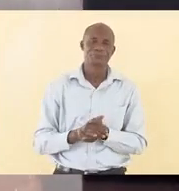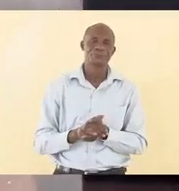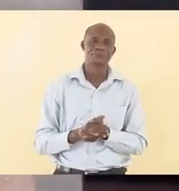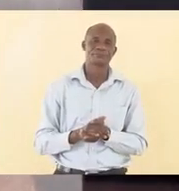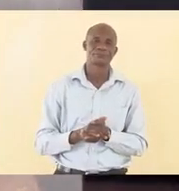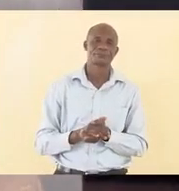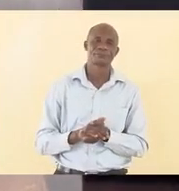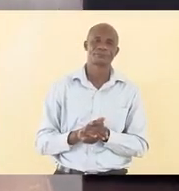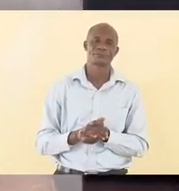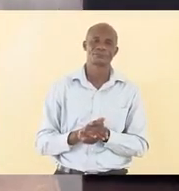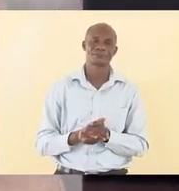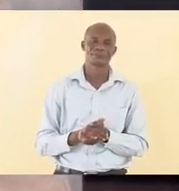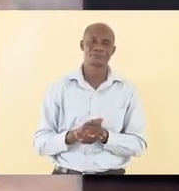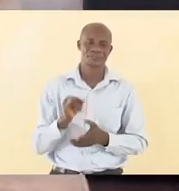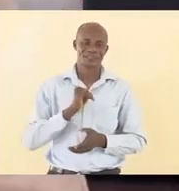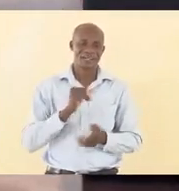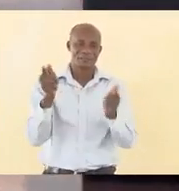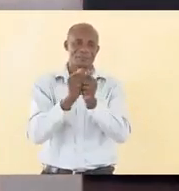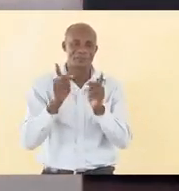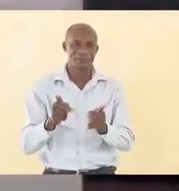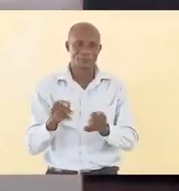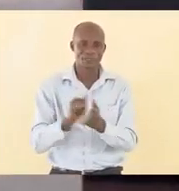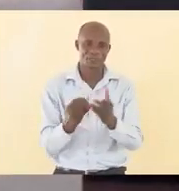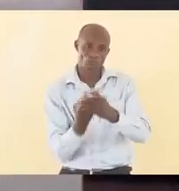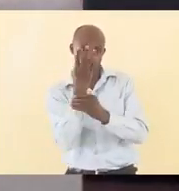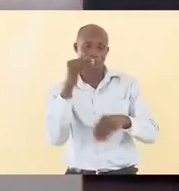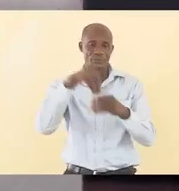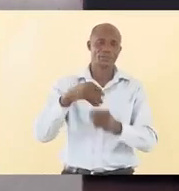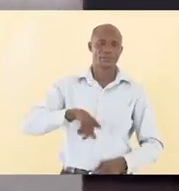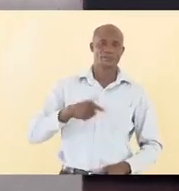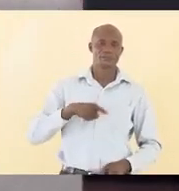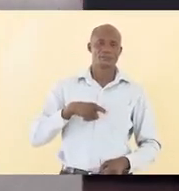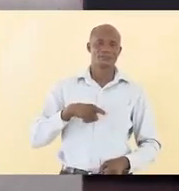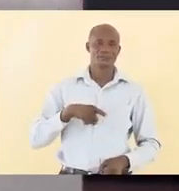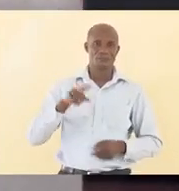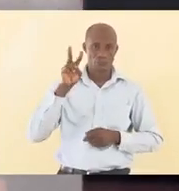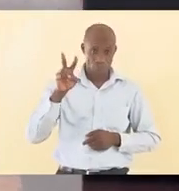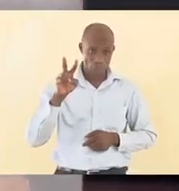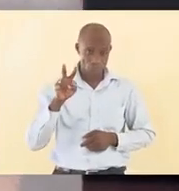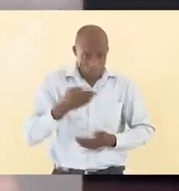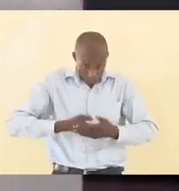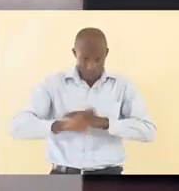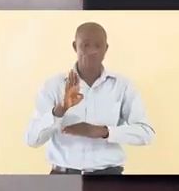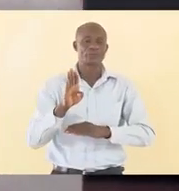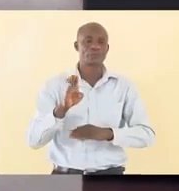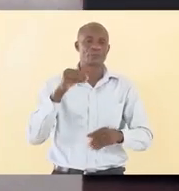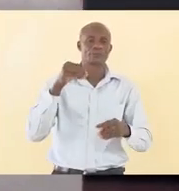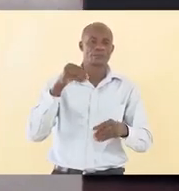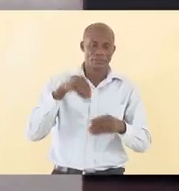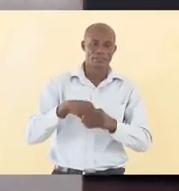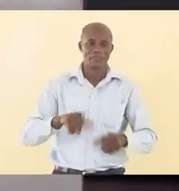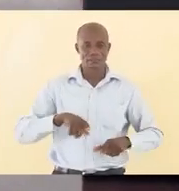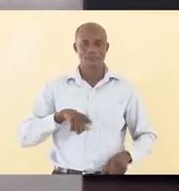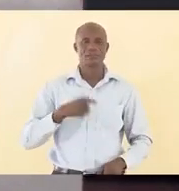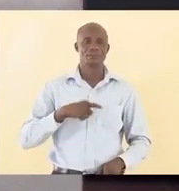or his people. I mean, I meet people who grew up in Lagos. The two people were born and bred